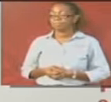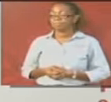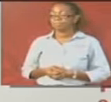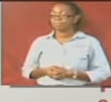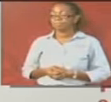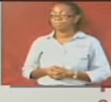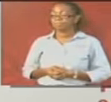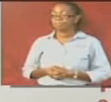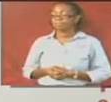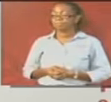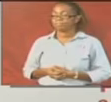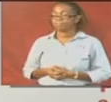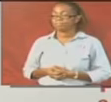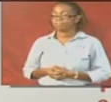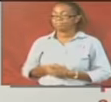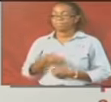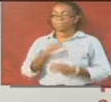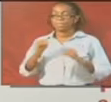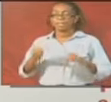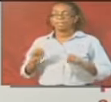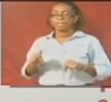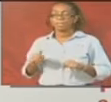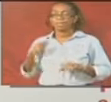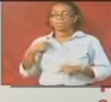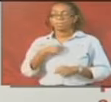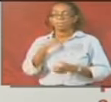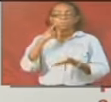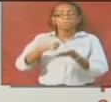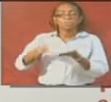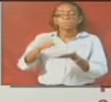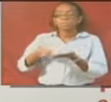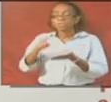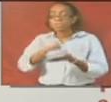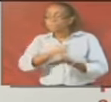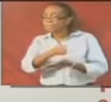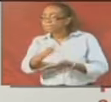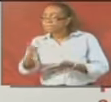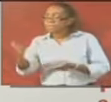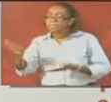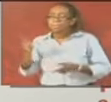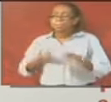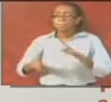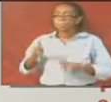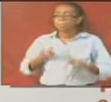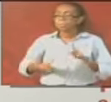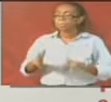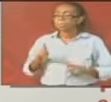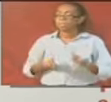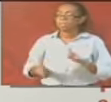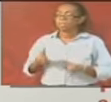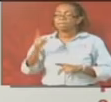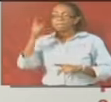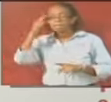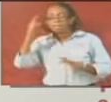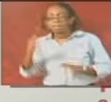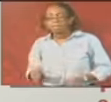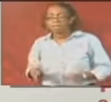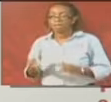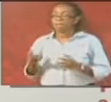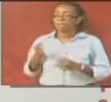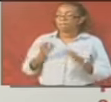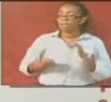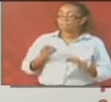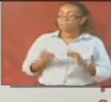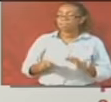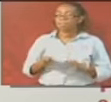identify whether any variants of concern were in circulation, but that is still a relatively small proportion of